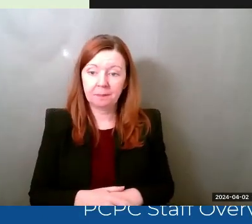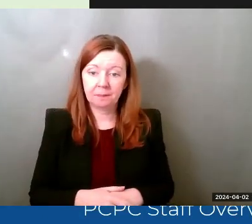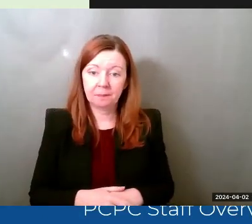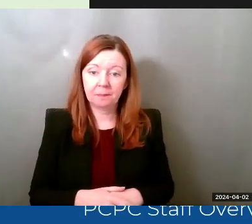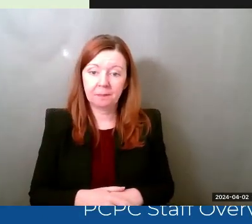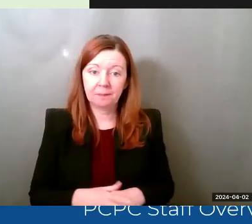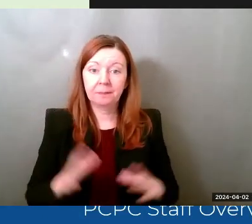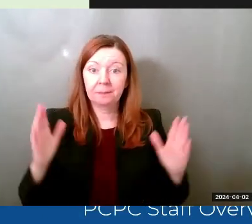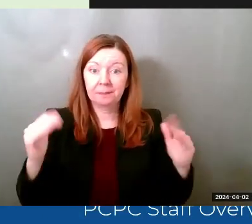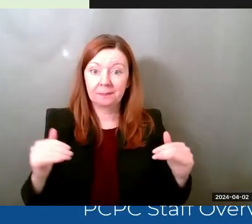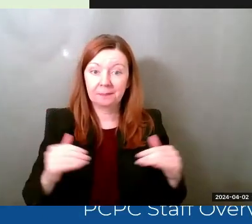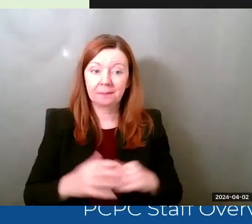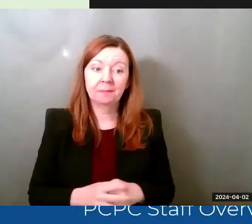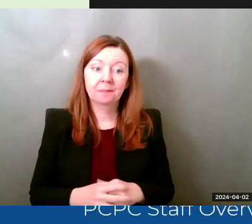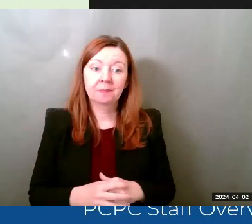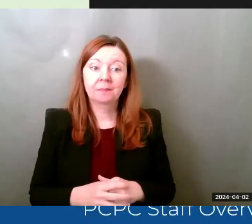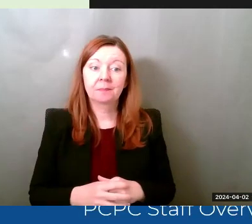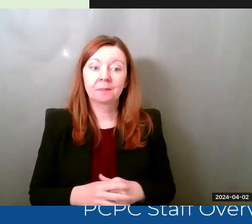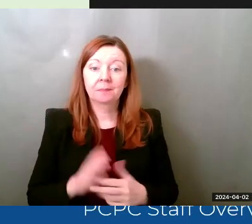Next slide.